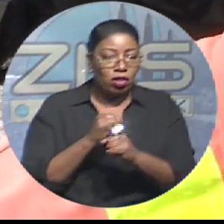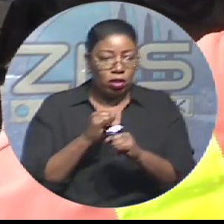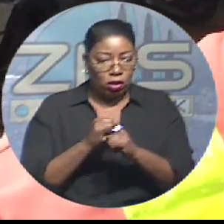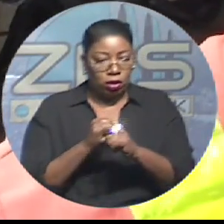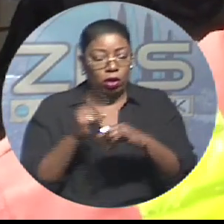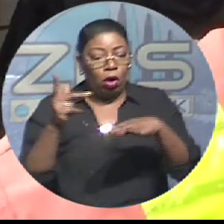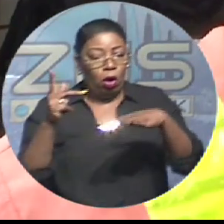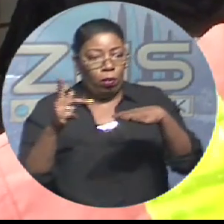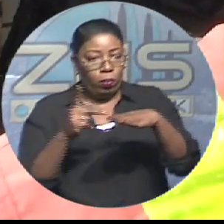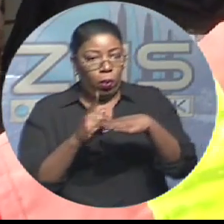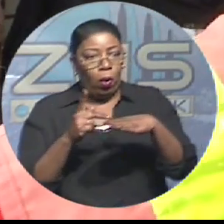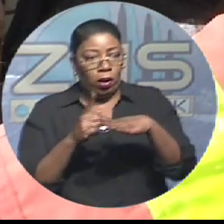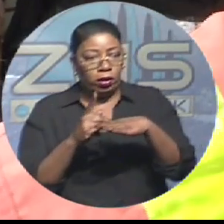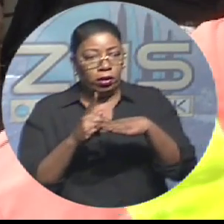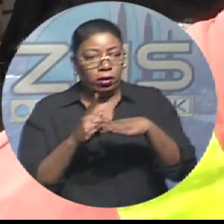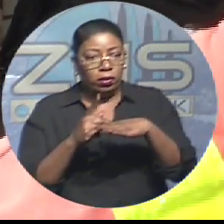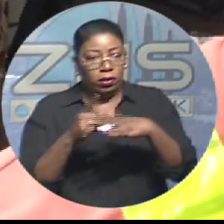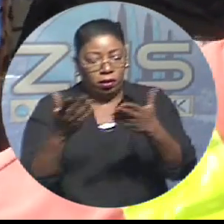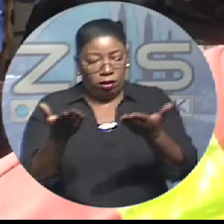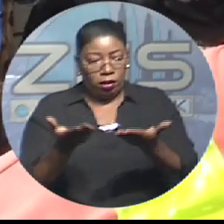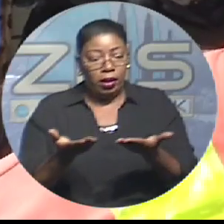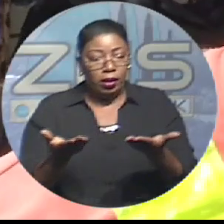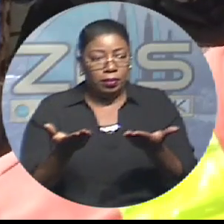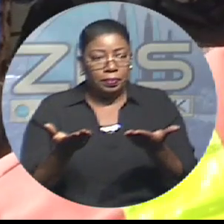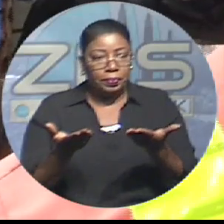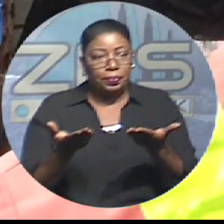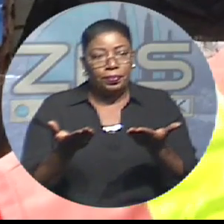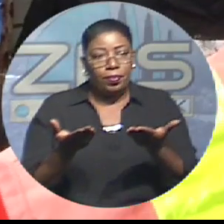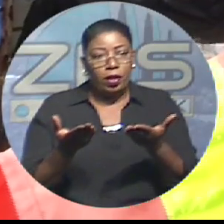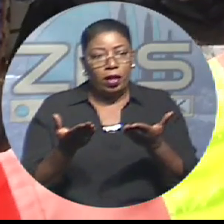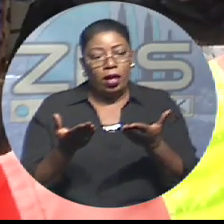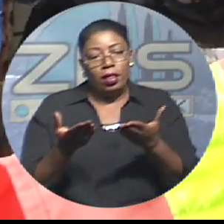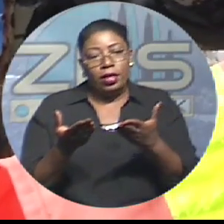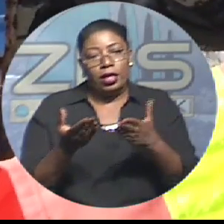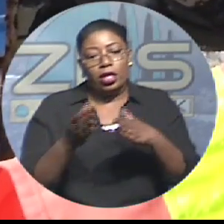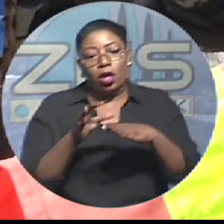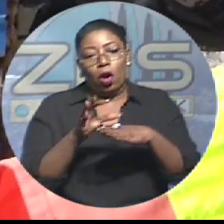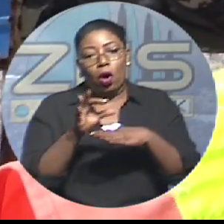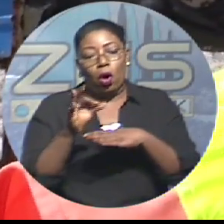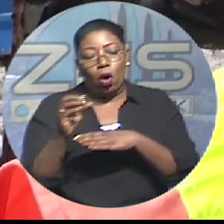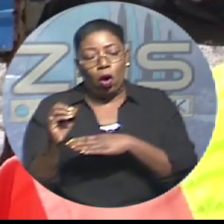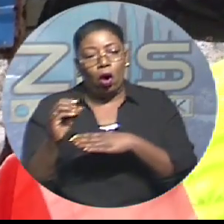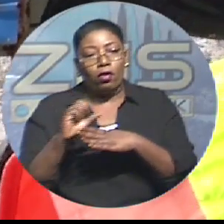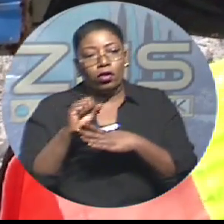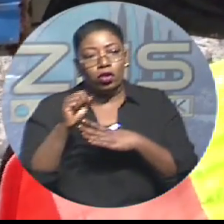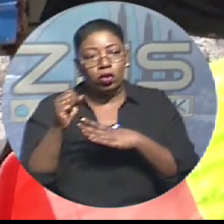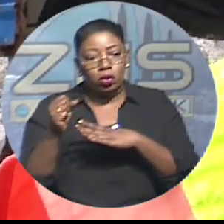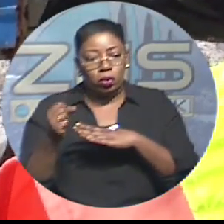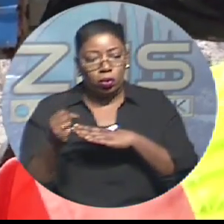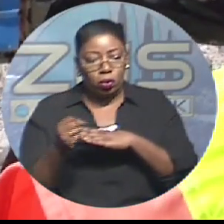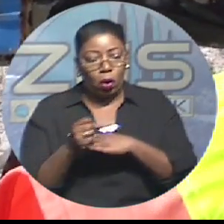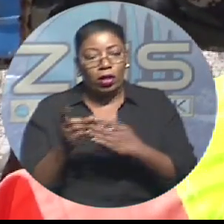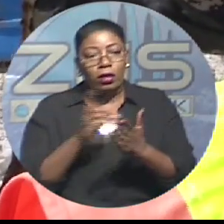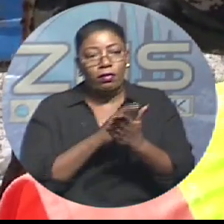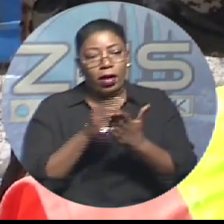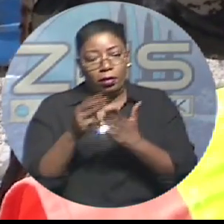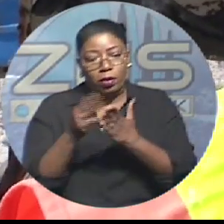here, the offshore island or the developers of the offshore islands, they can get their